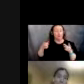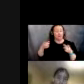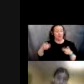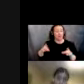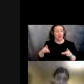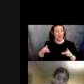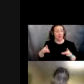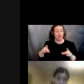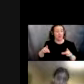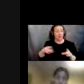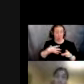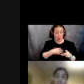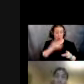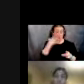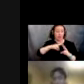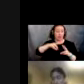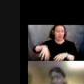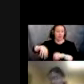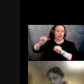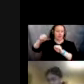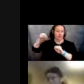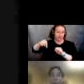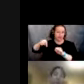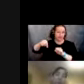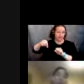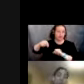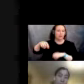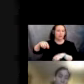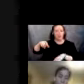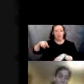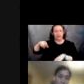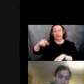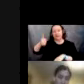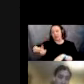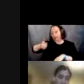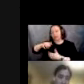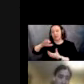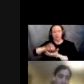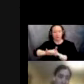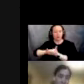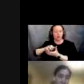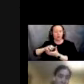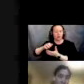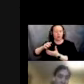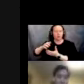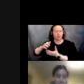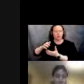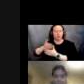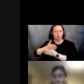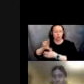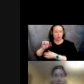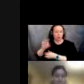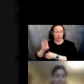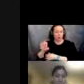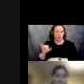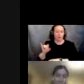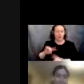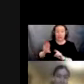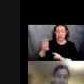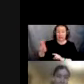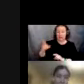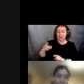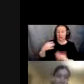white couple. And he actually also had an interracial marriage. But his history is absolutely fascinating.